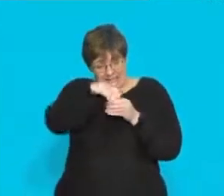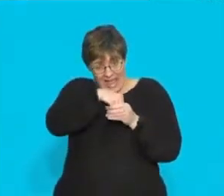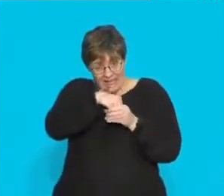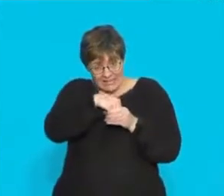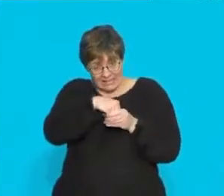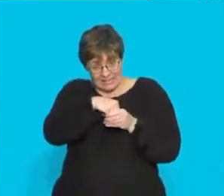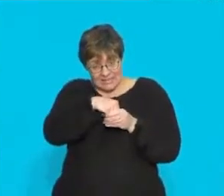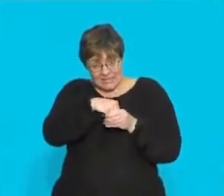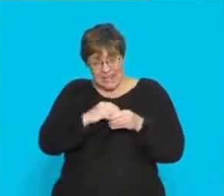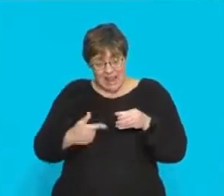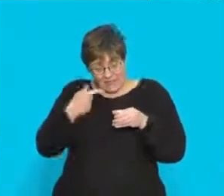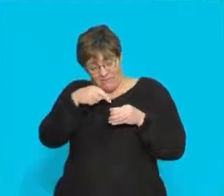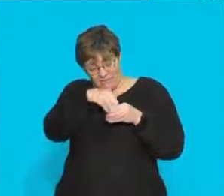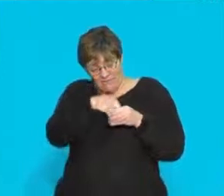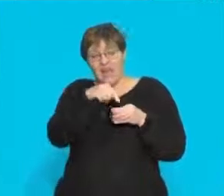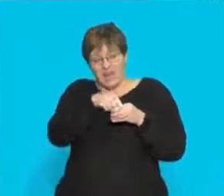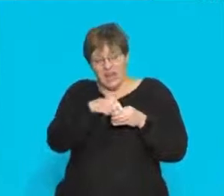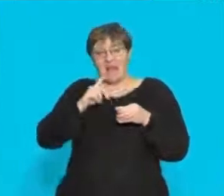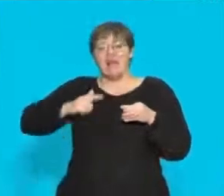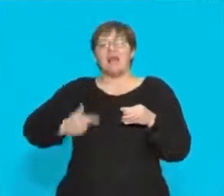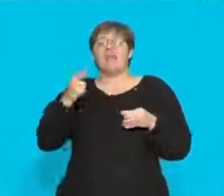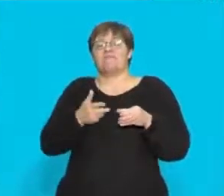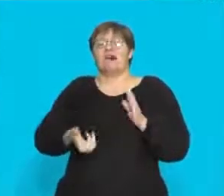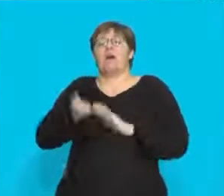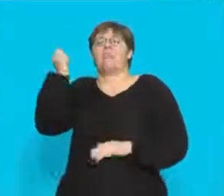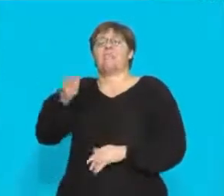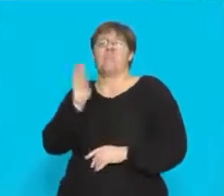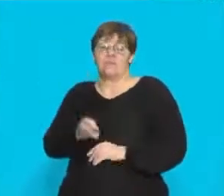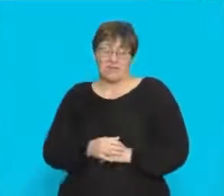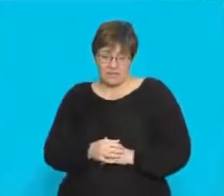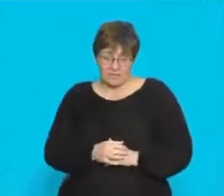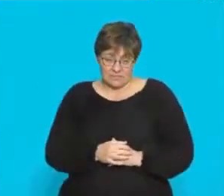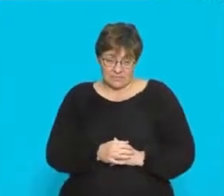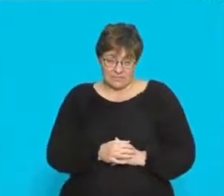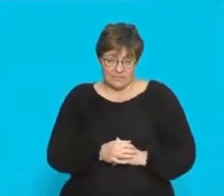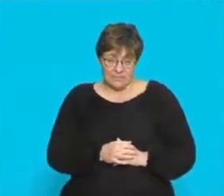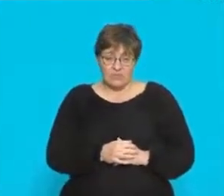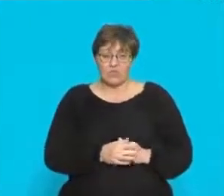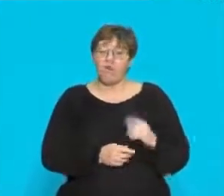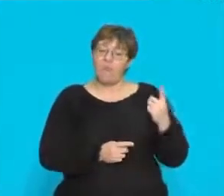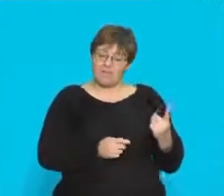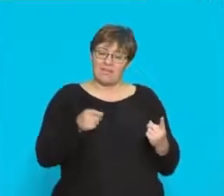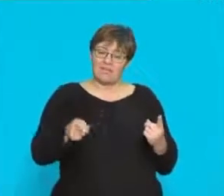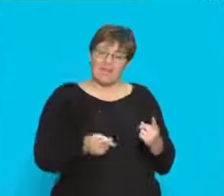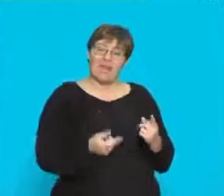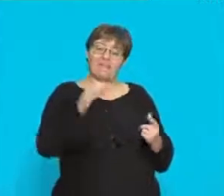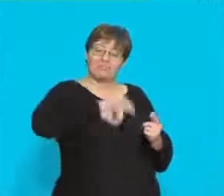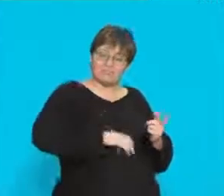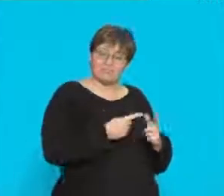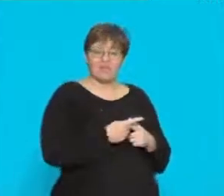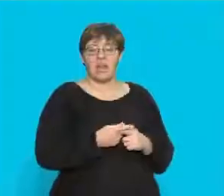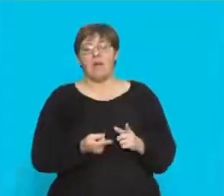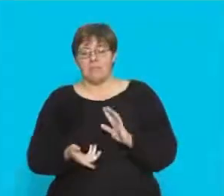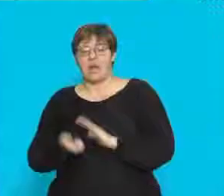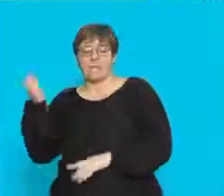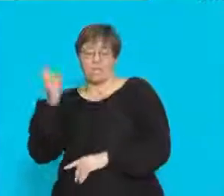concept of symbiosis that we looked at, right, parasitism, one organism is going to gain and the other one is going to